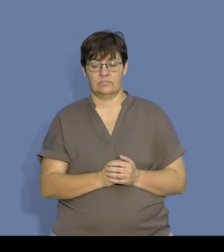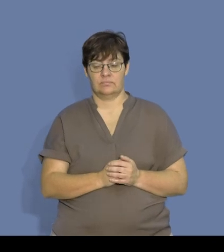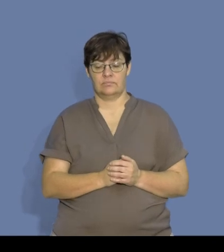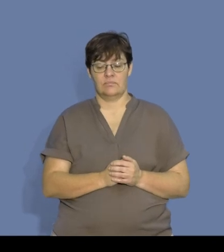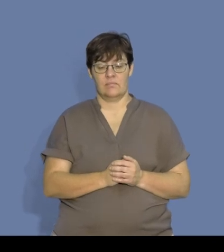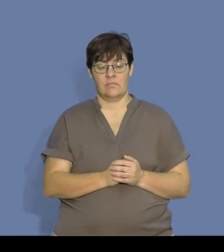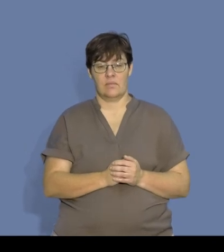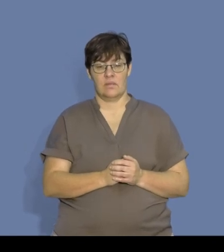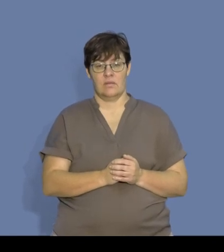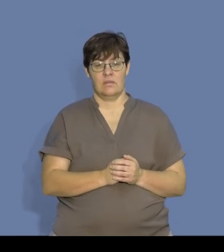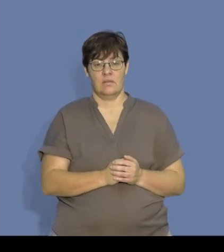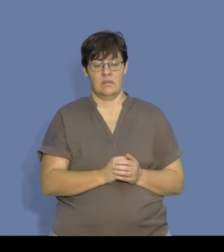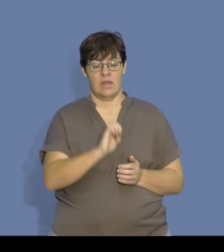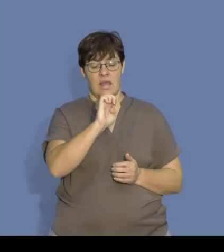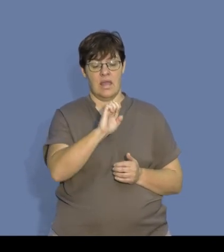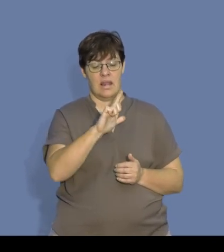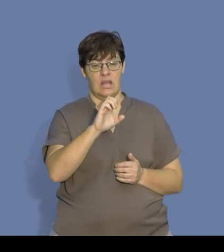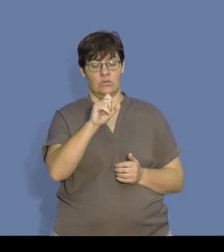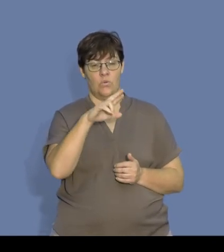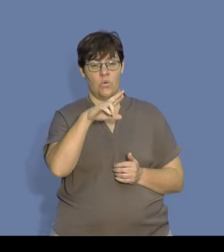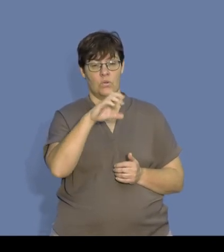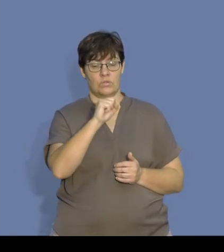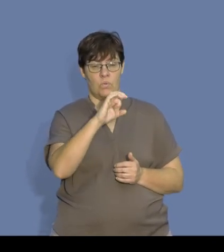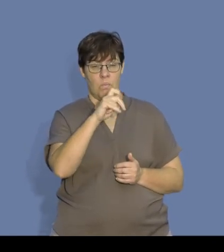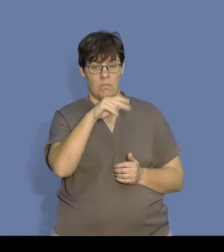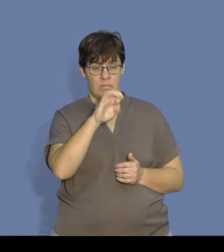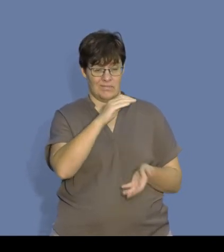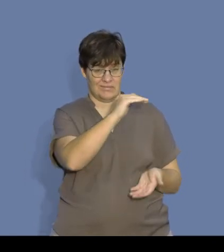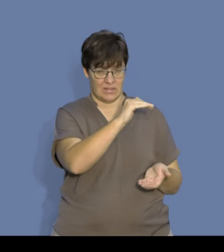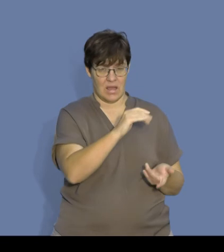electroscope less negative.